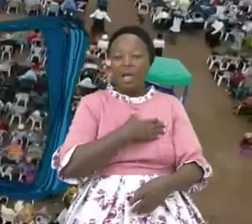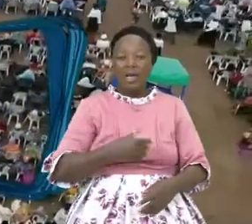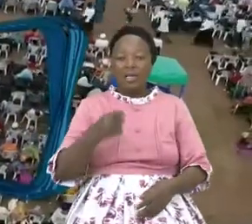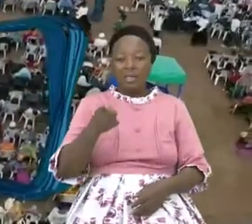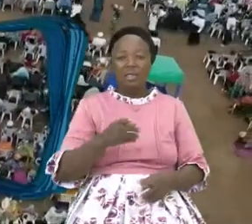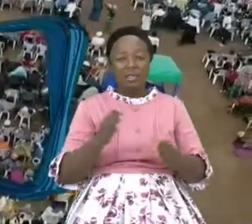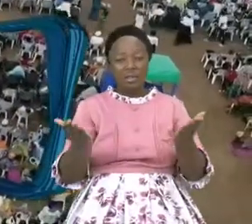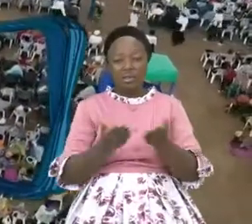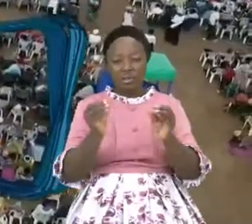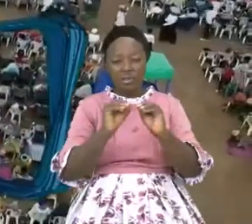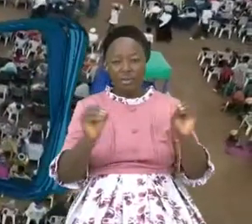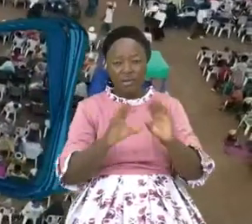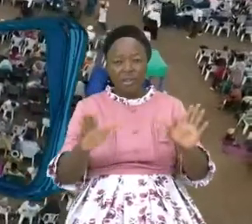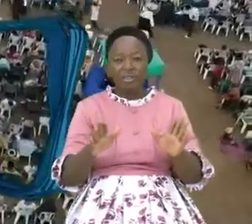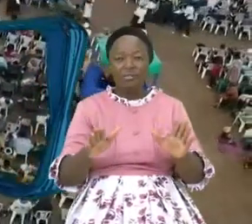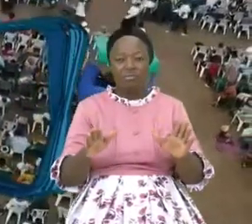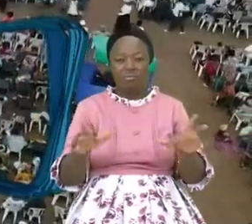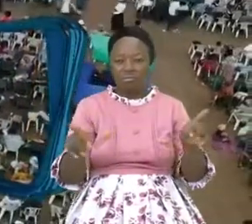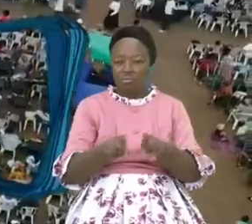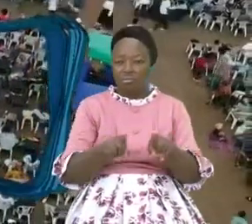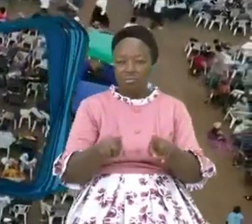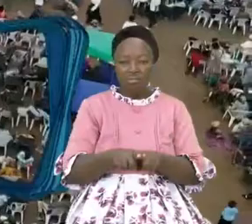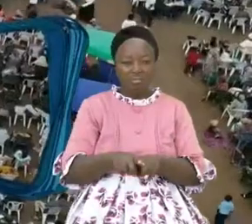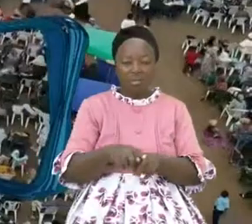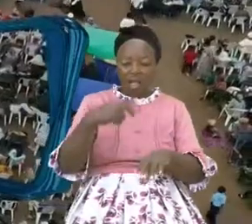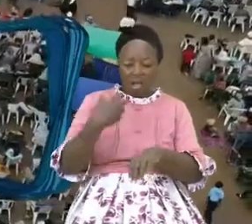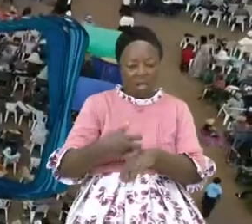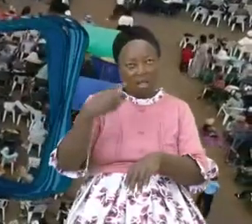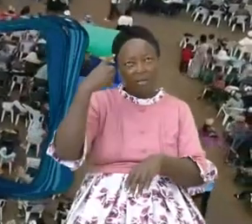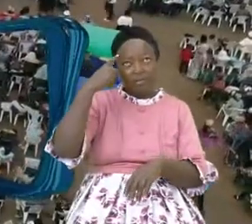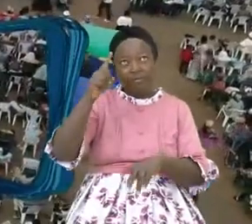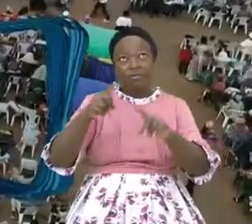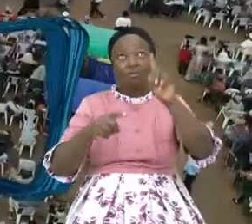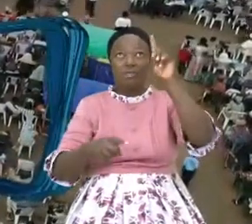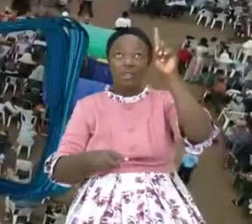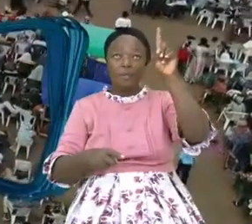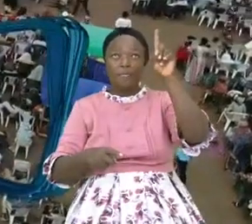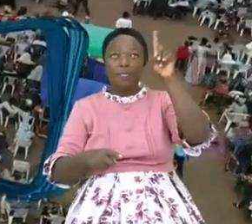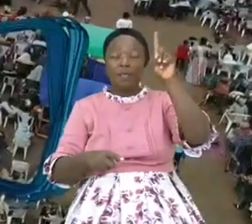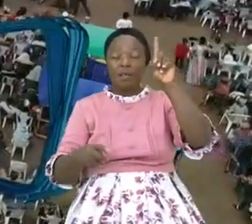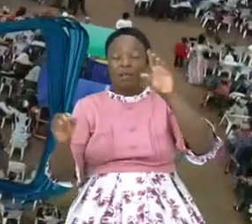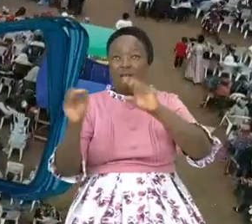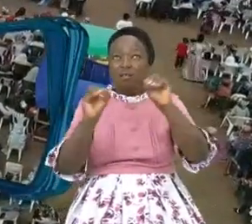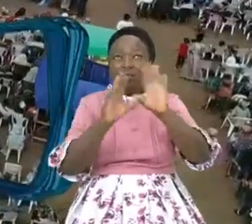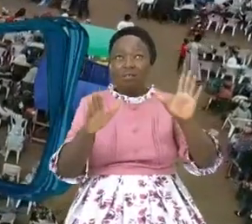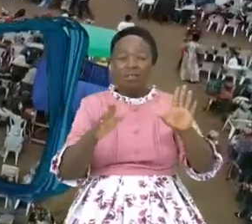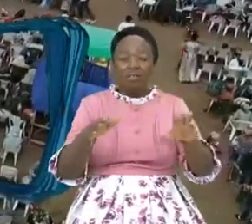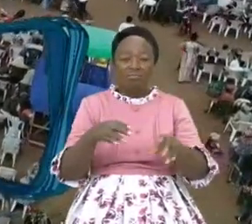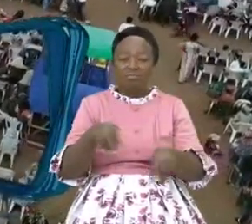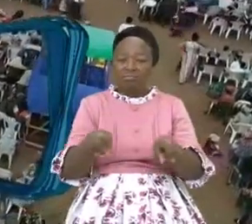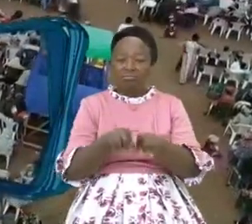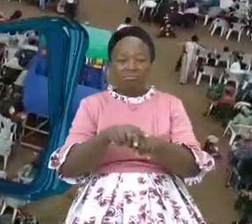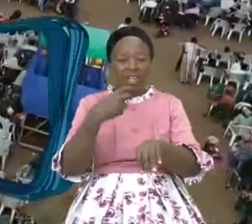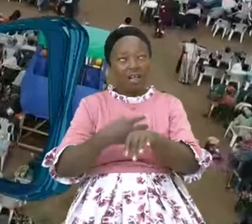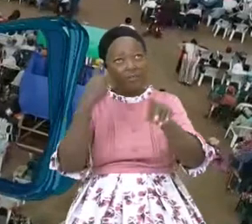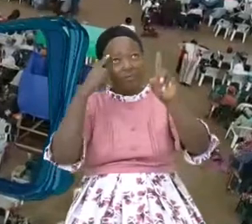nothing too hard for thee. There is nothing too hard for thee.